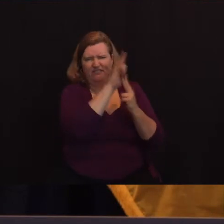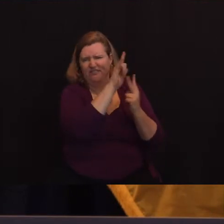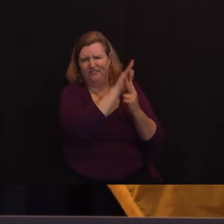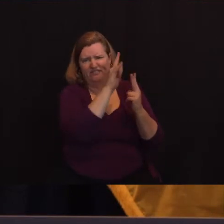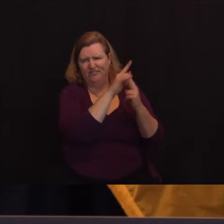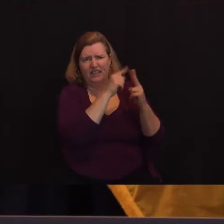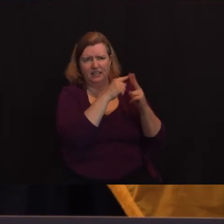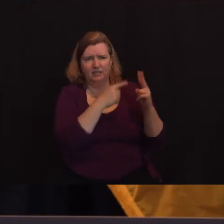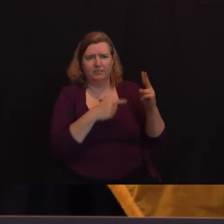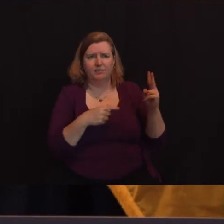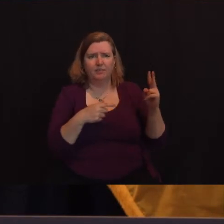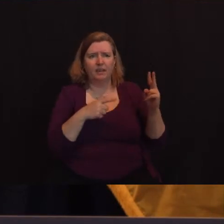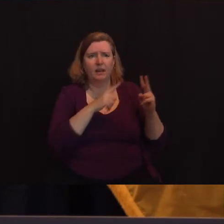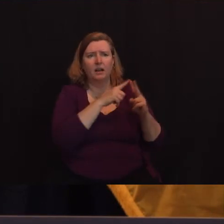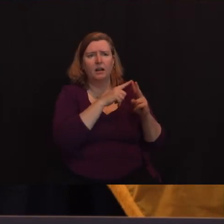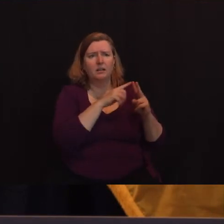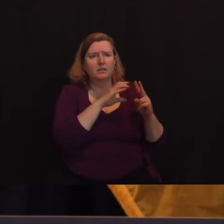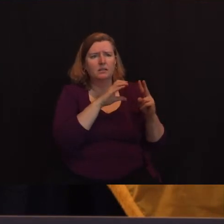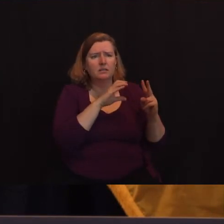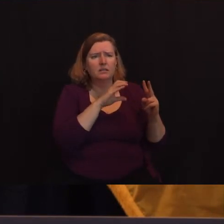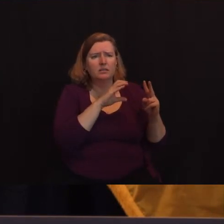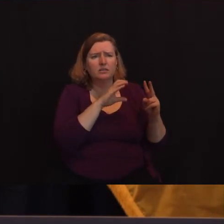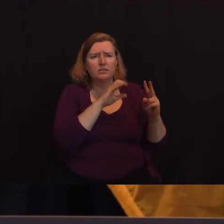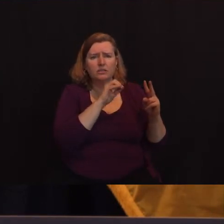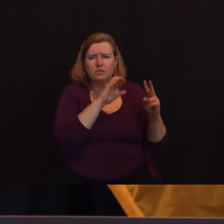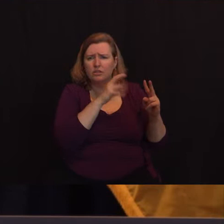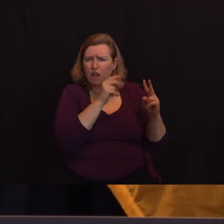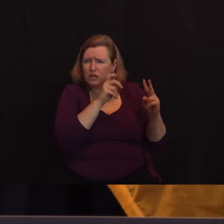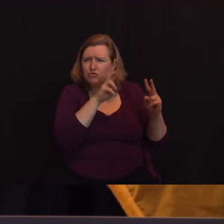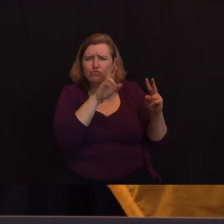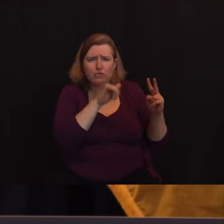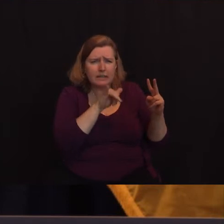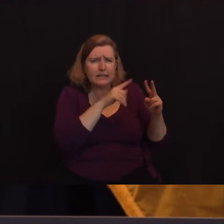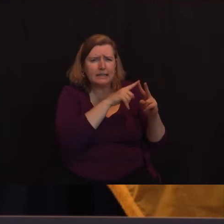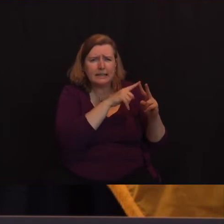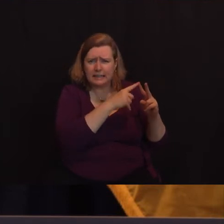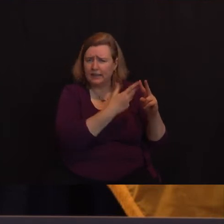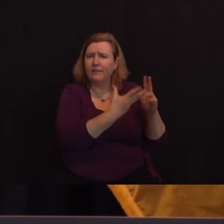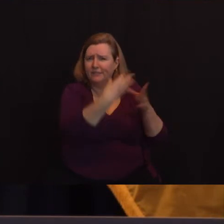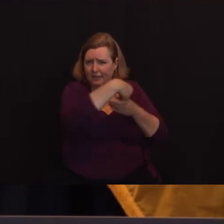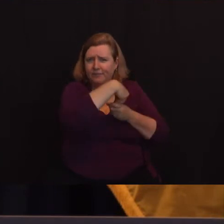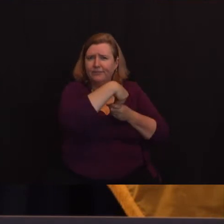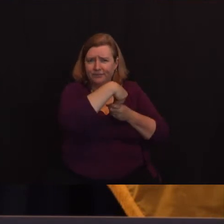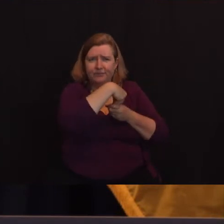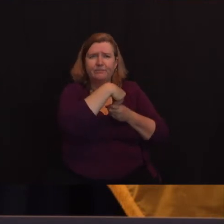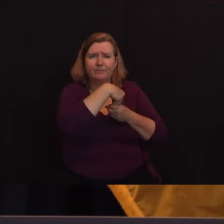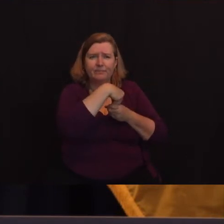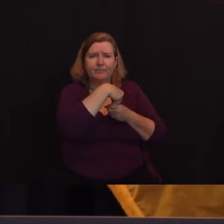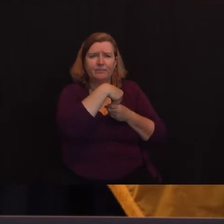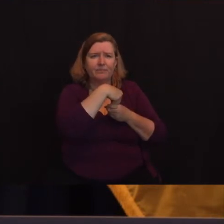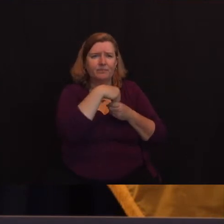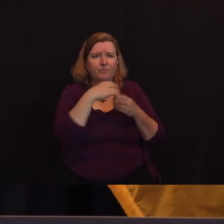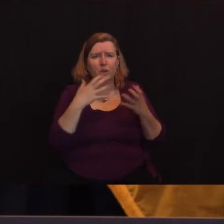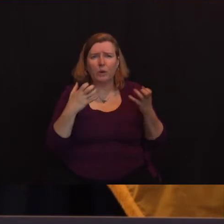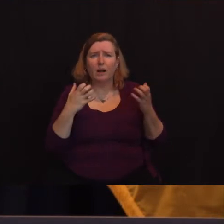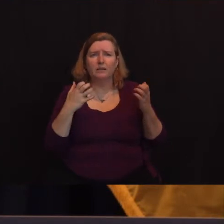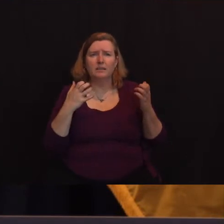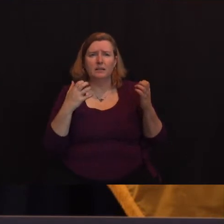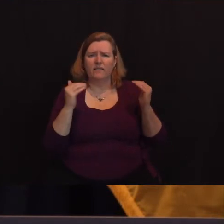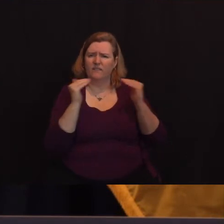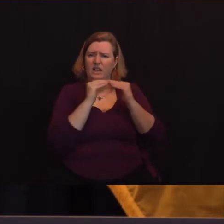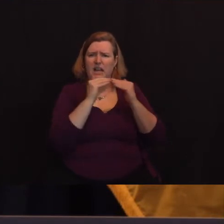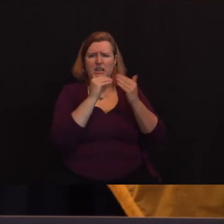also a part of that. You know, we've said right from the get-go we want fair treatment, no